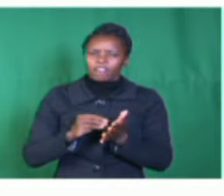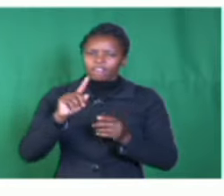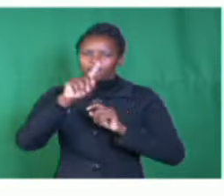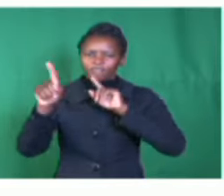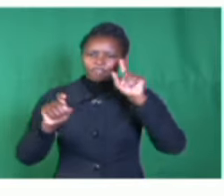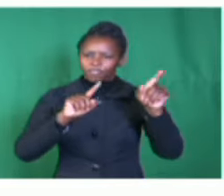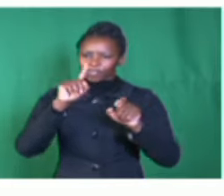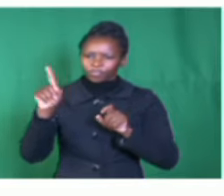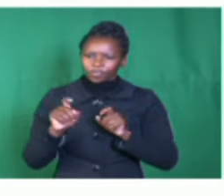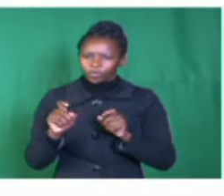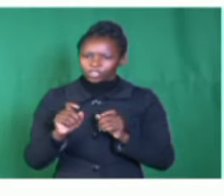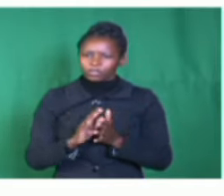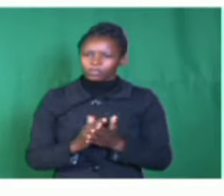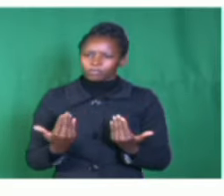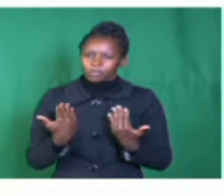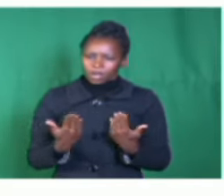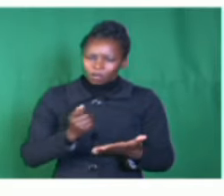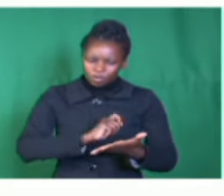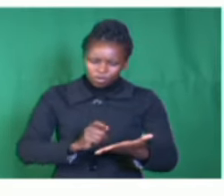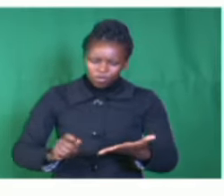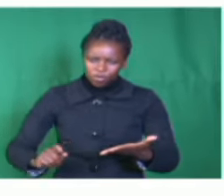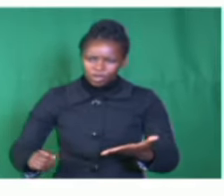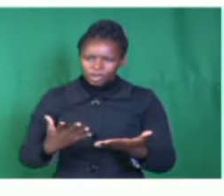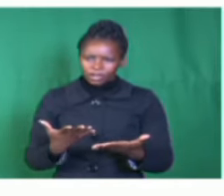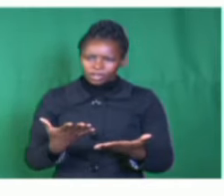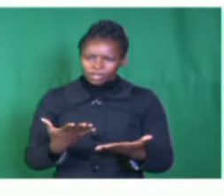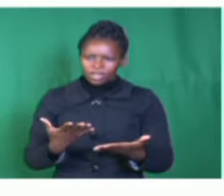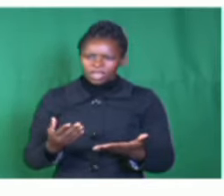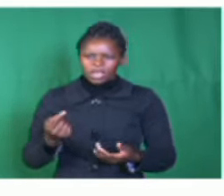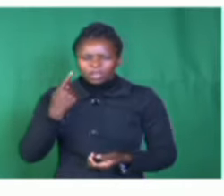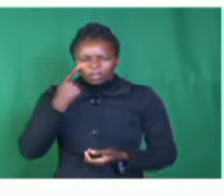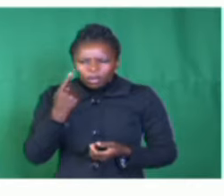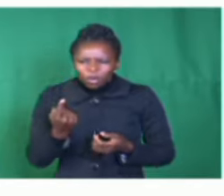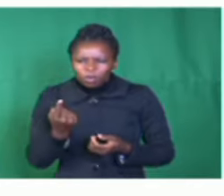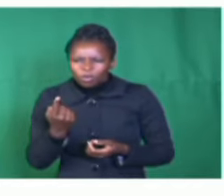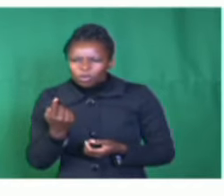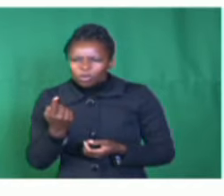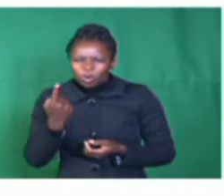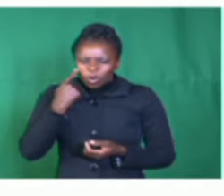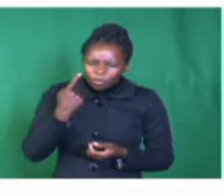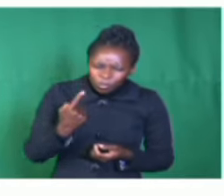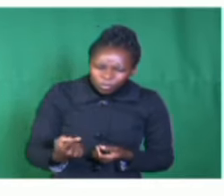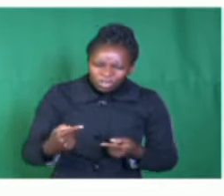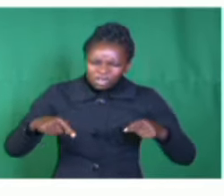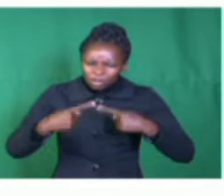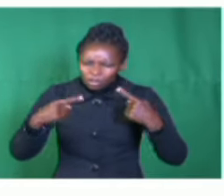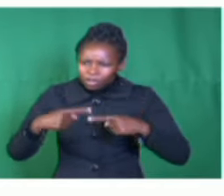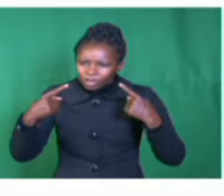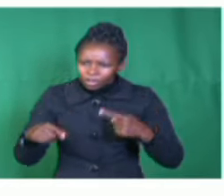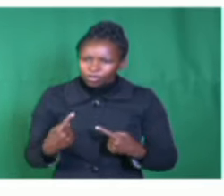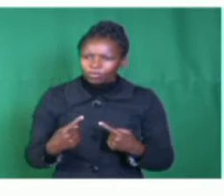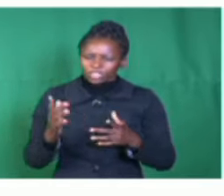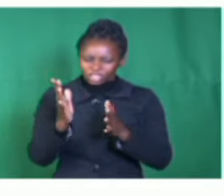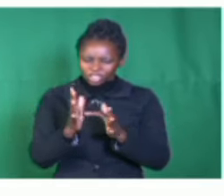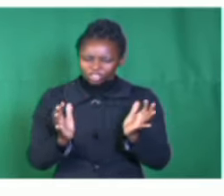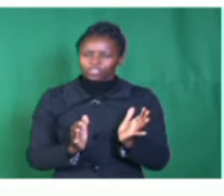Can you please do this exercise at home? Compare the conflicts Jesus had with the priests,